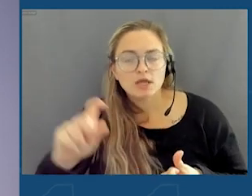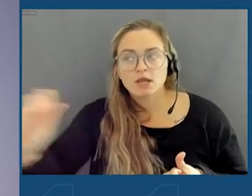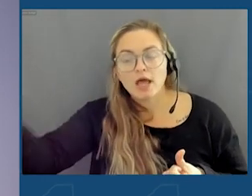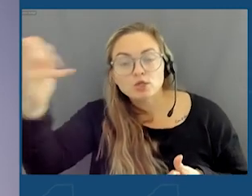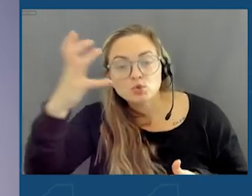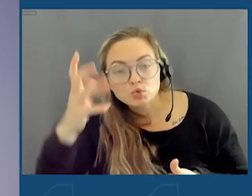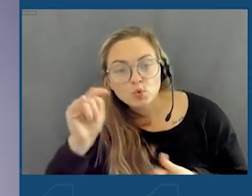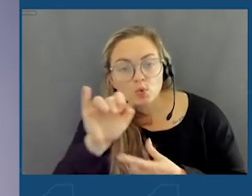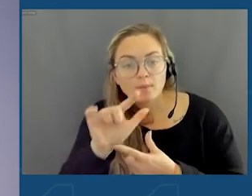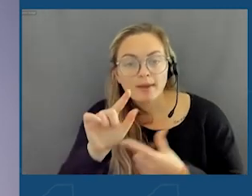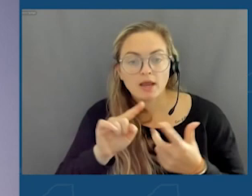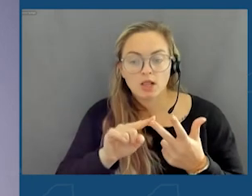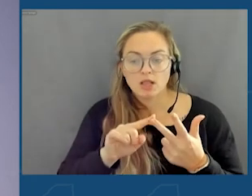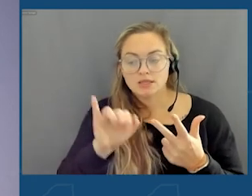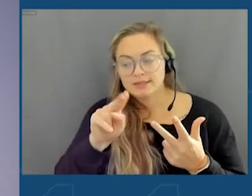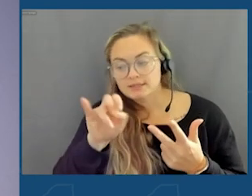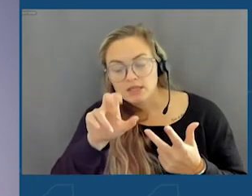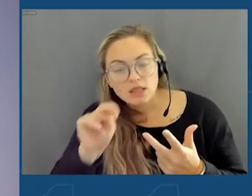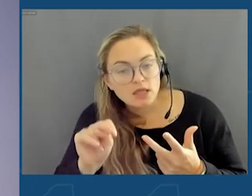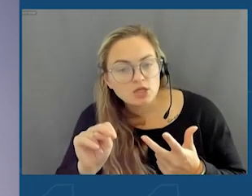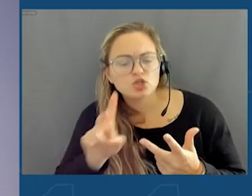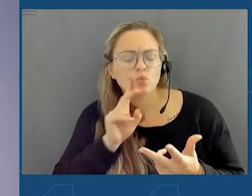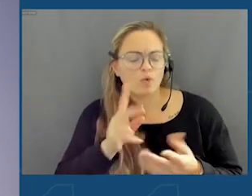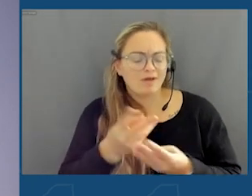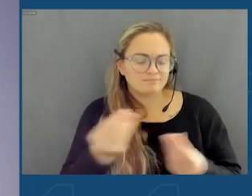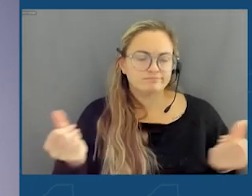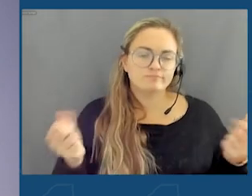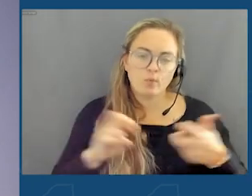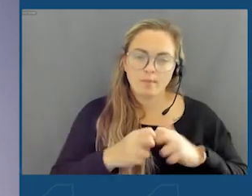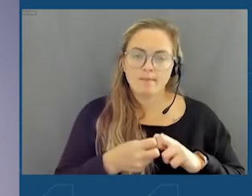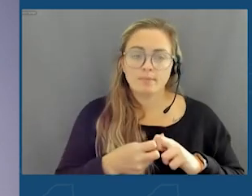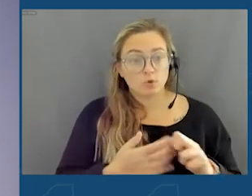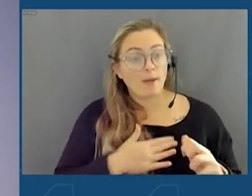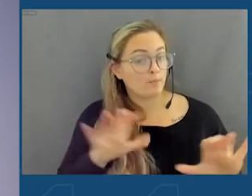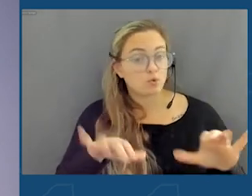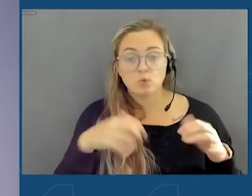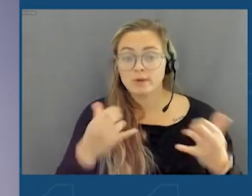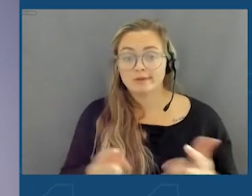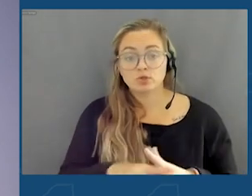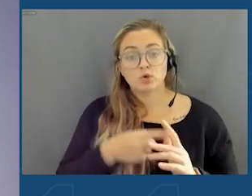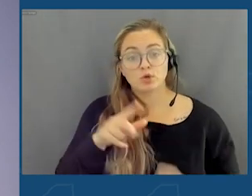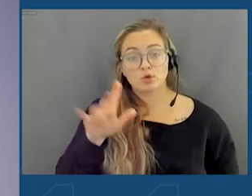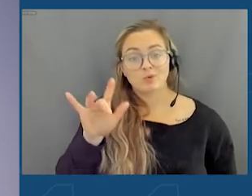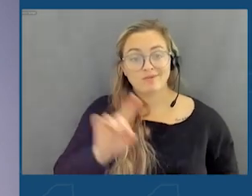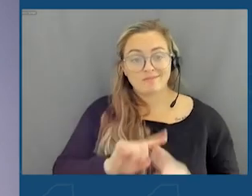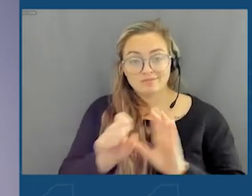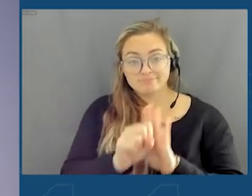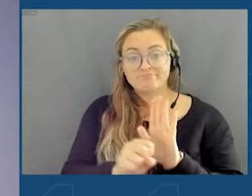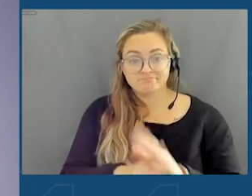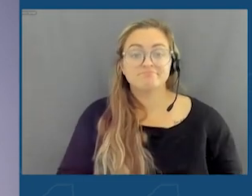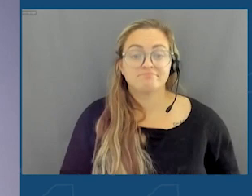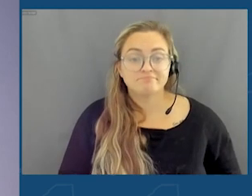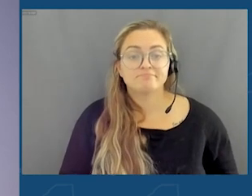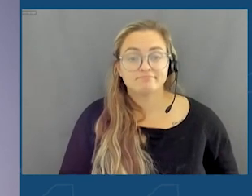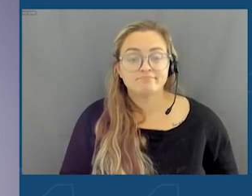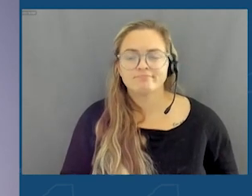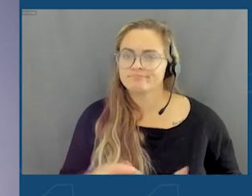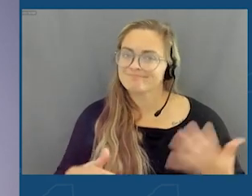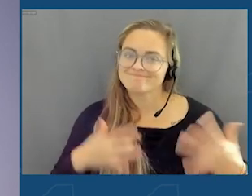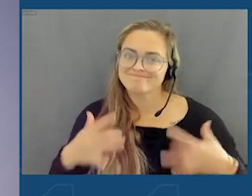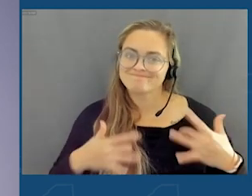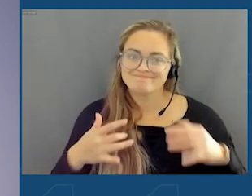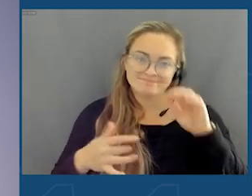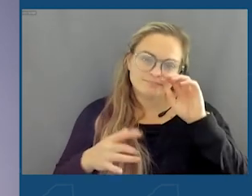and installations, and that's going to cure this problem. And I'm glad we're doing it, starting in 25 states. So I am very excited about